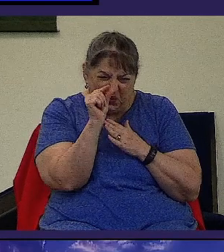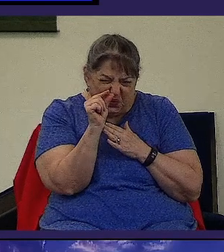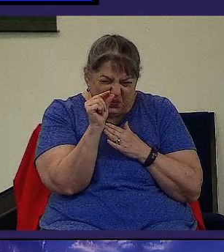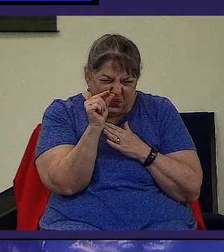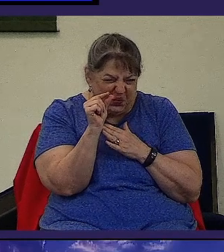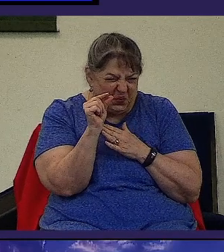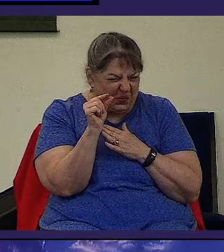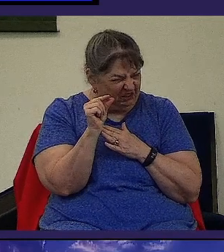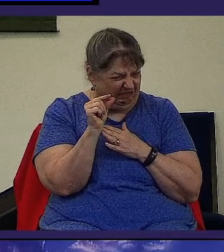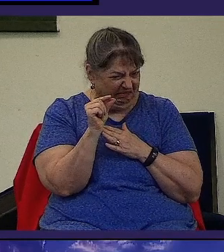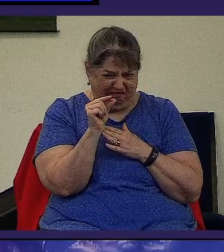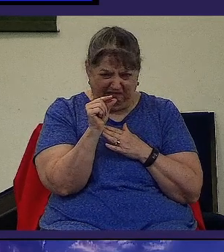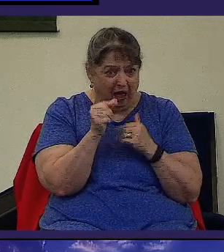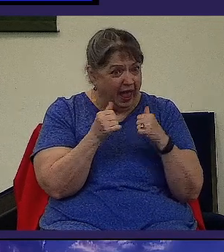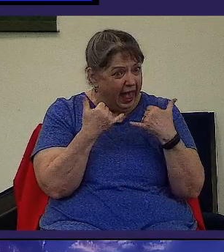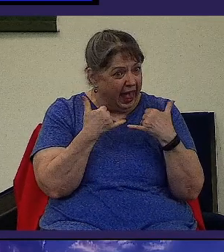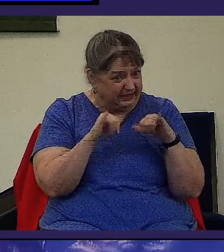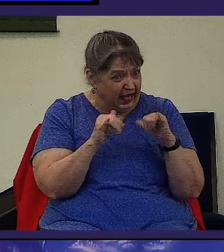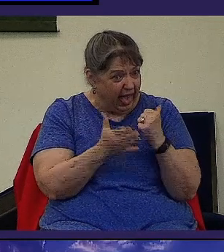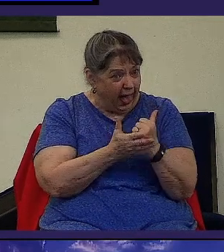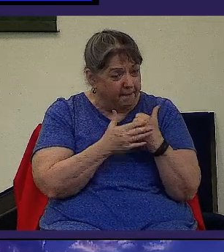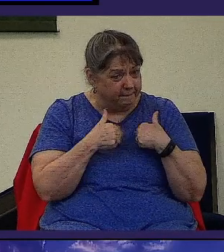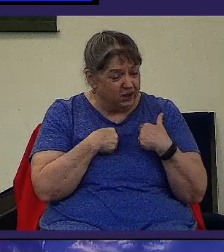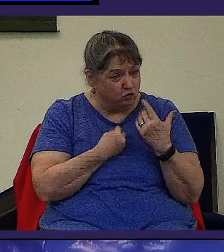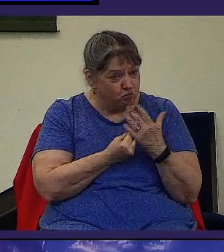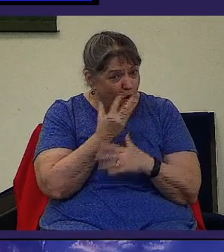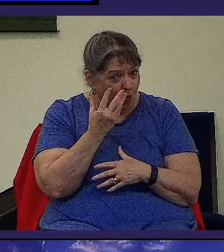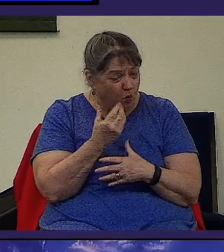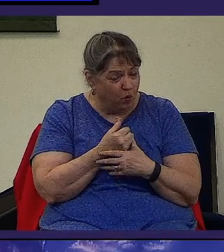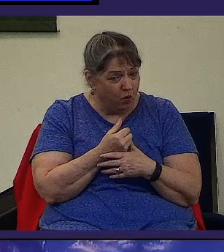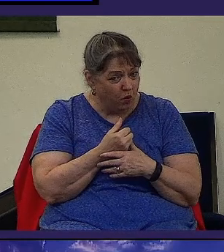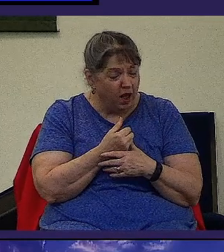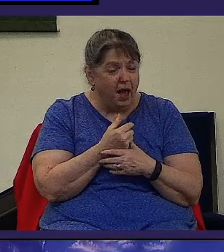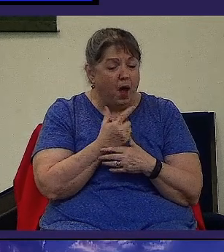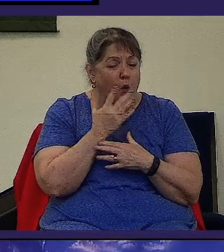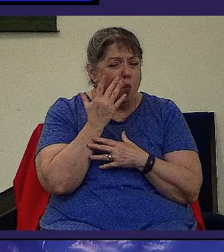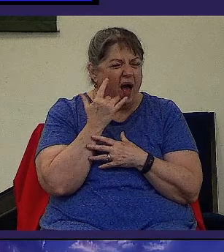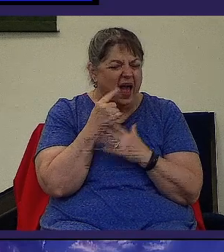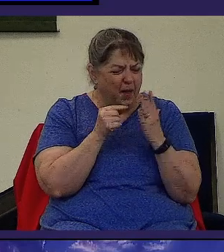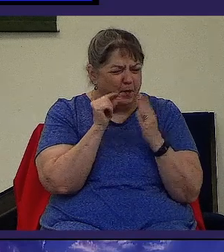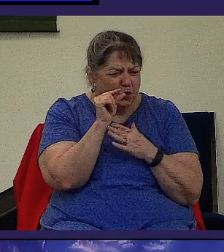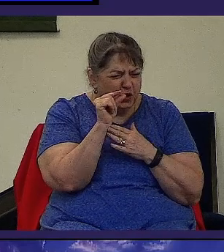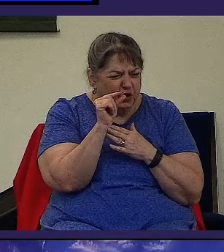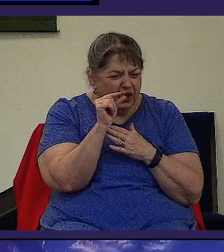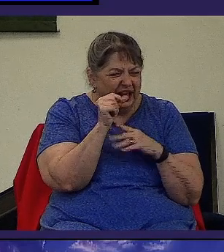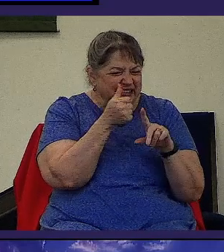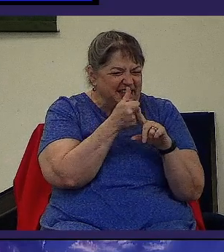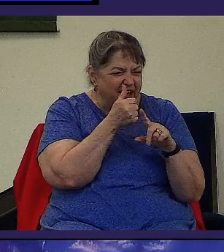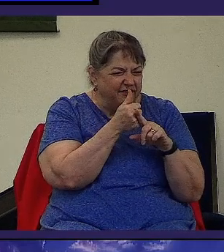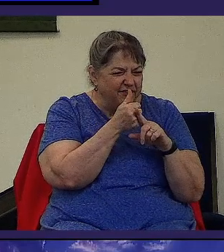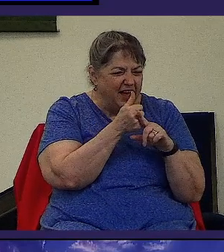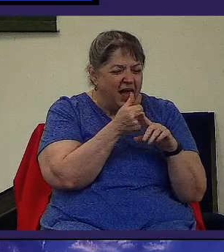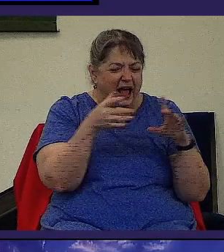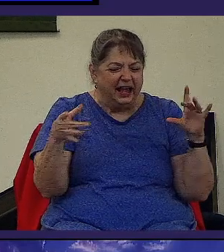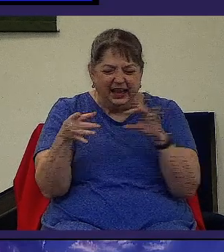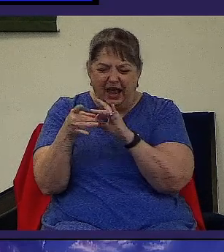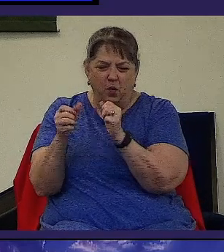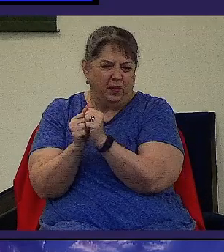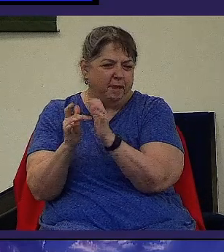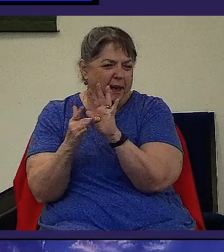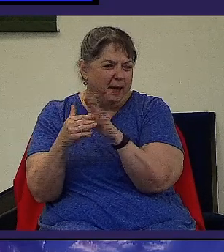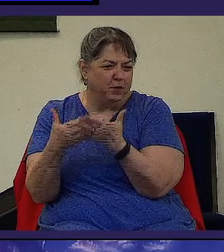that that that uh depends on the scriptures of course and i've seen other people grown and